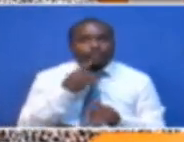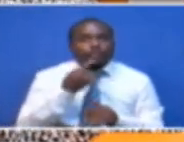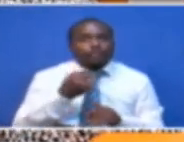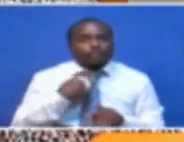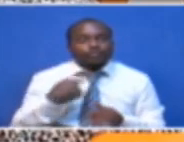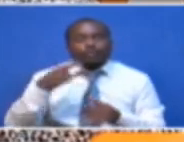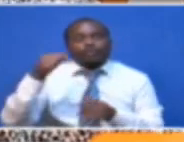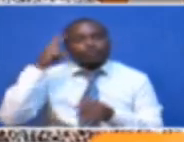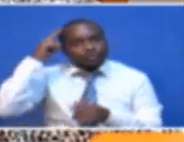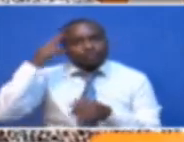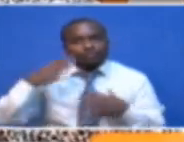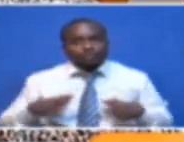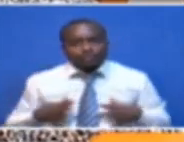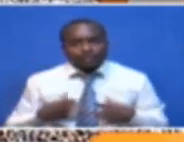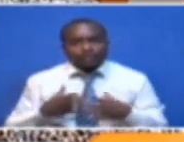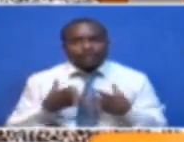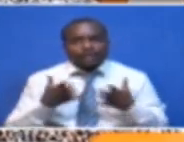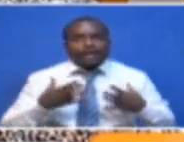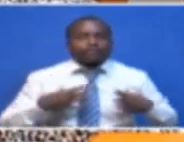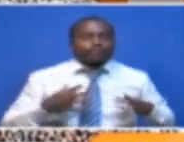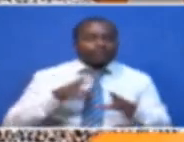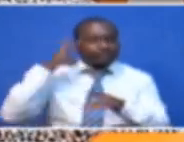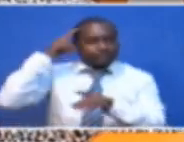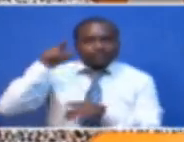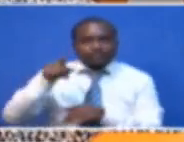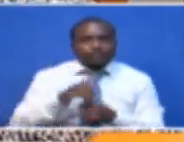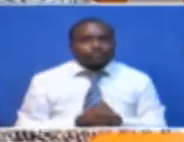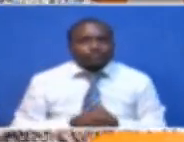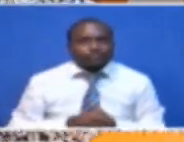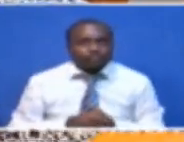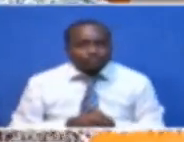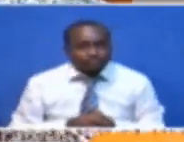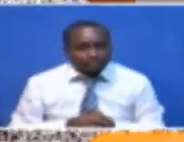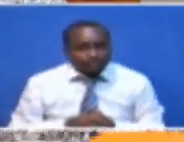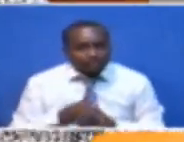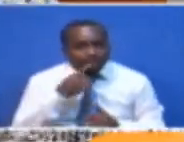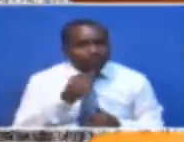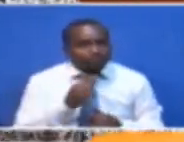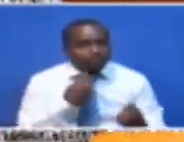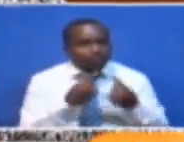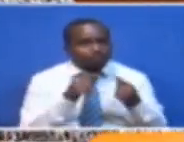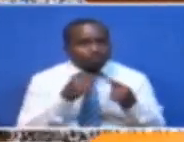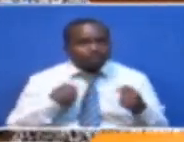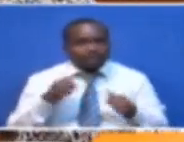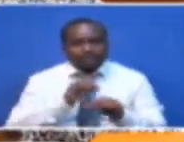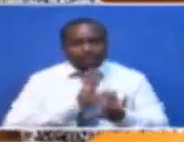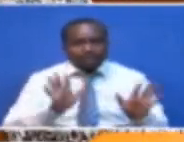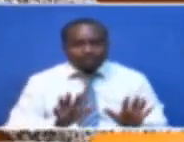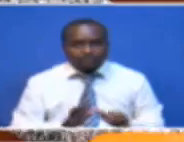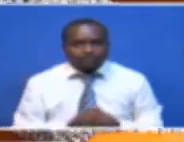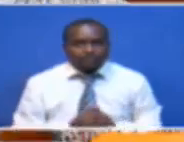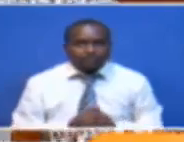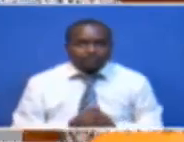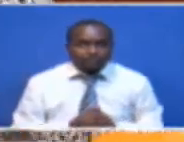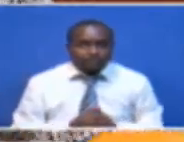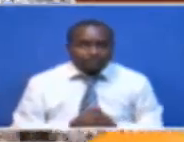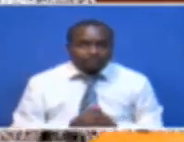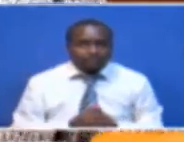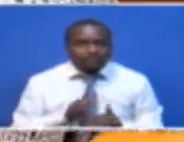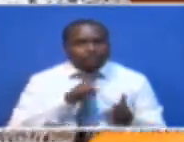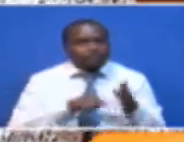shave people. You look shaven and you are limping. What happened? You say, you woman, don't talk to me like that. What do you know about